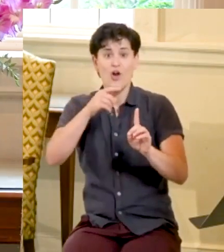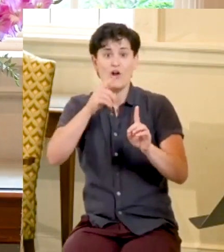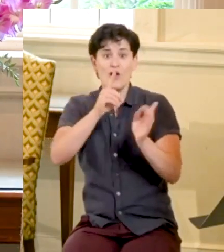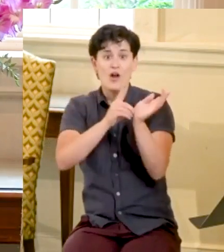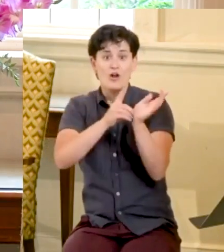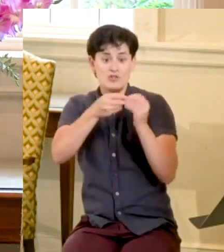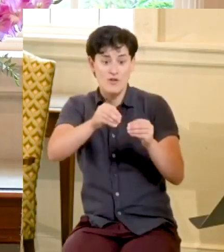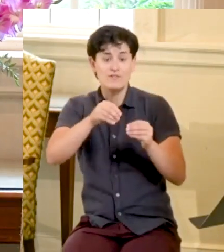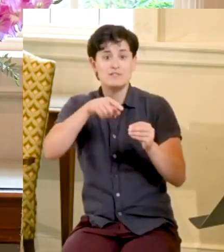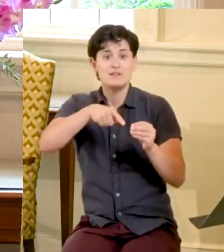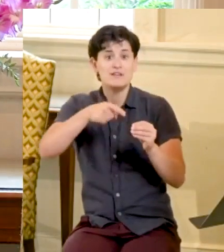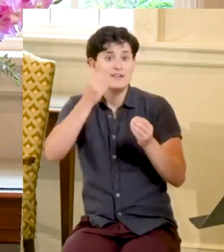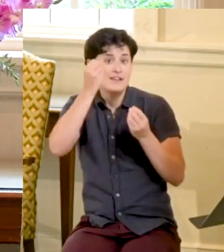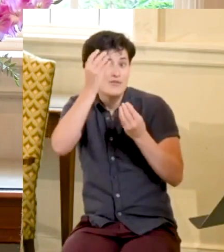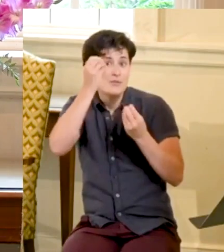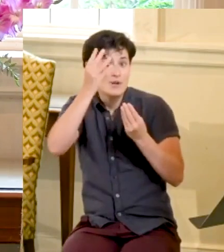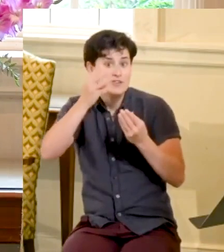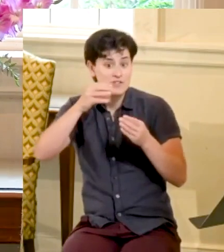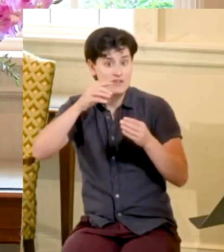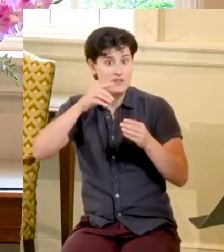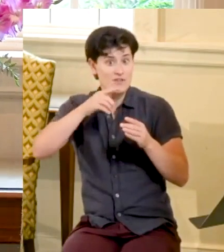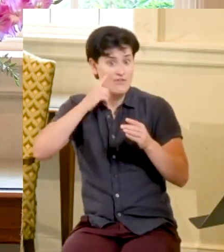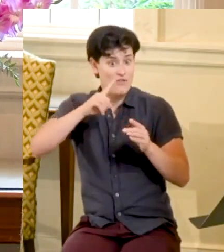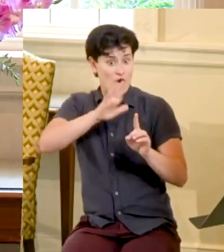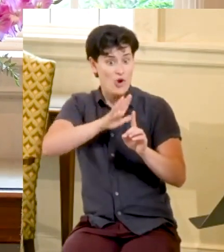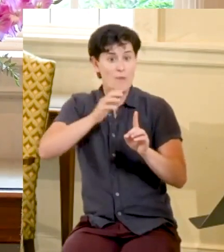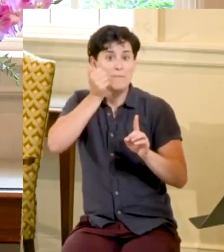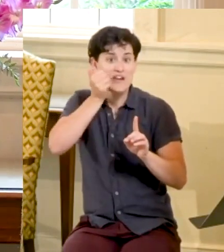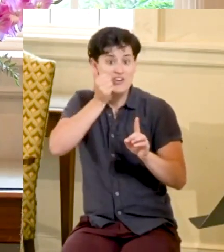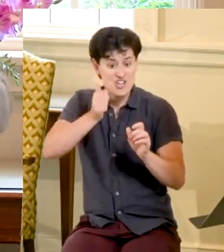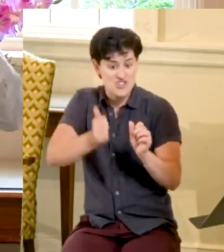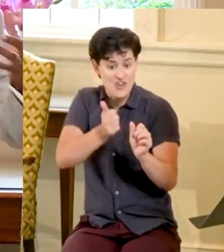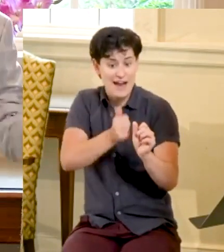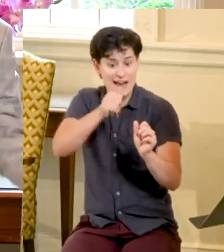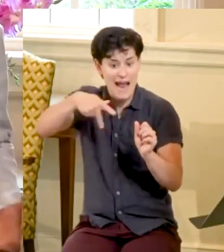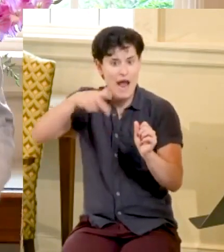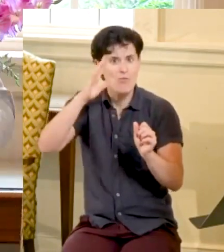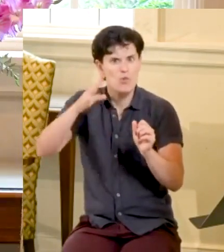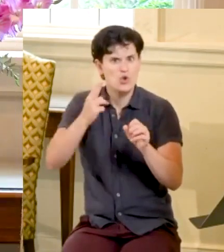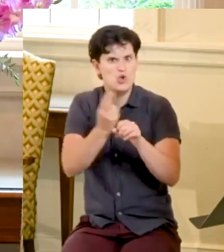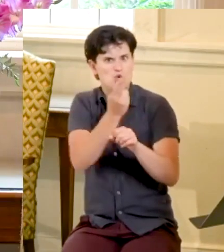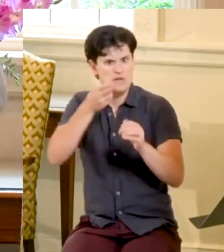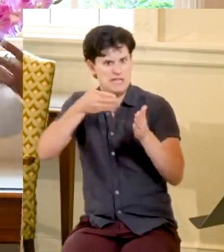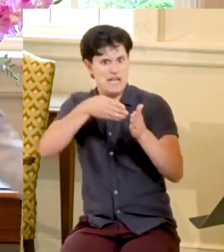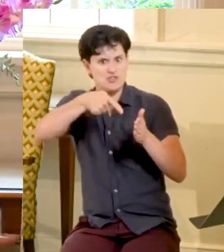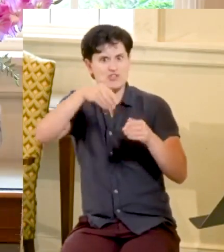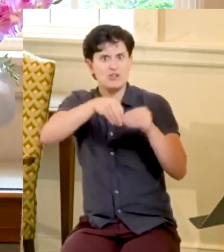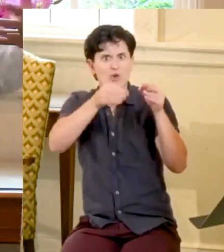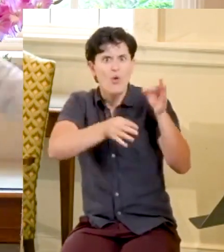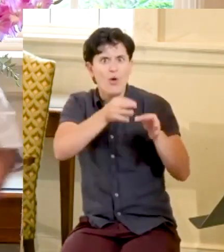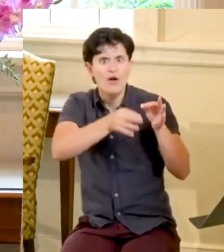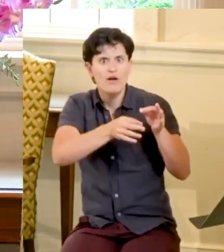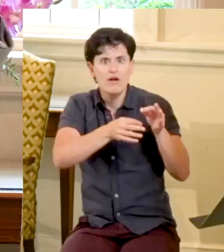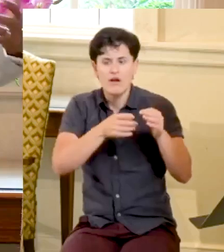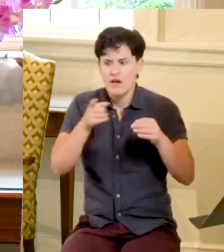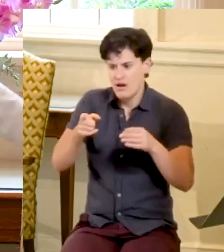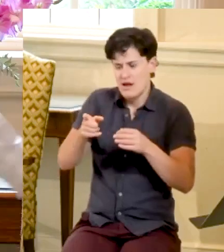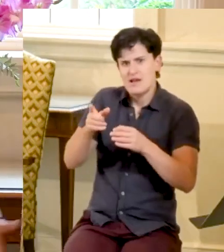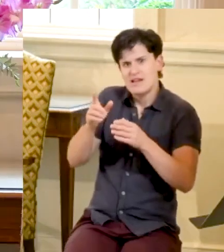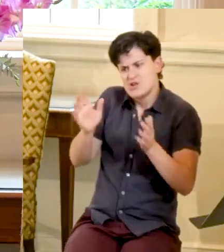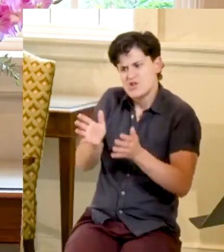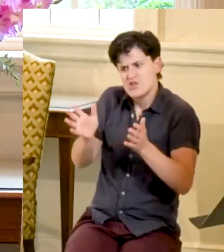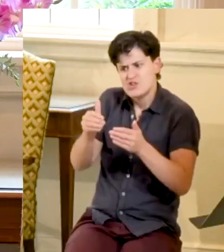be used against her in court. Where states are encouraging neighbors to snitch or to rat on